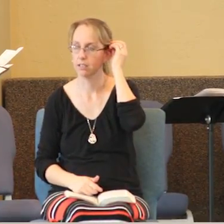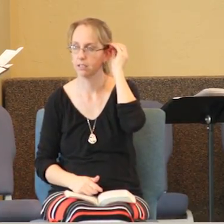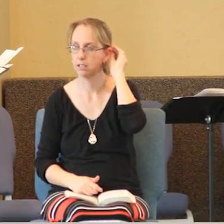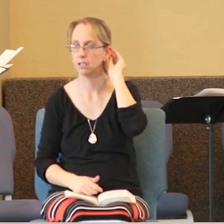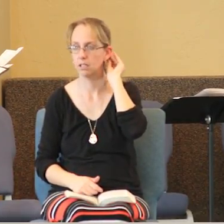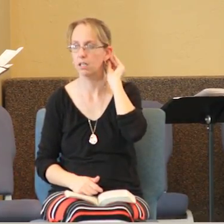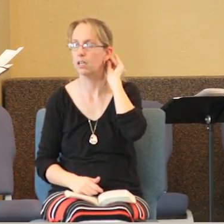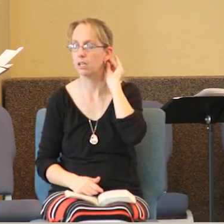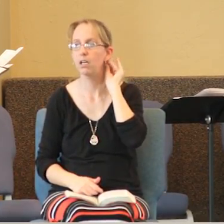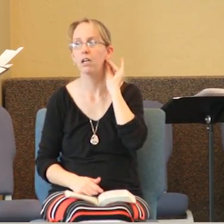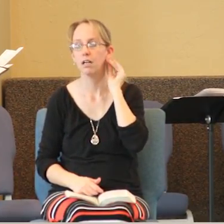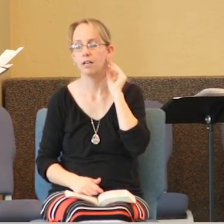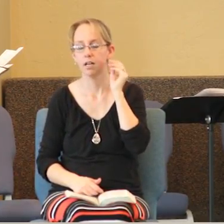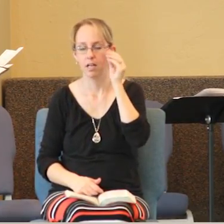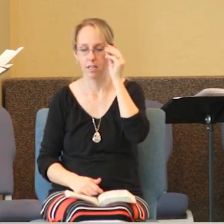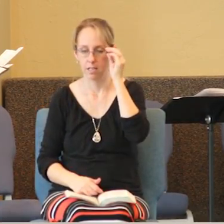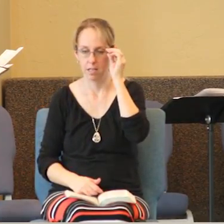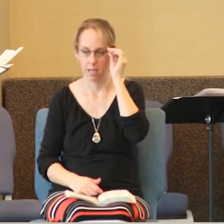But